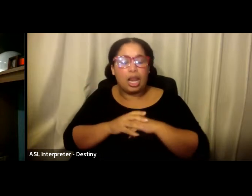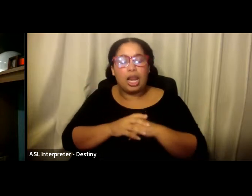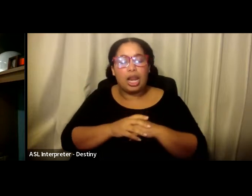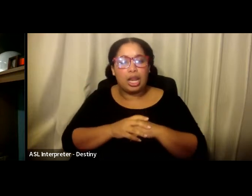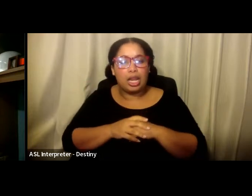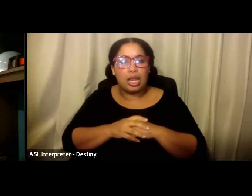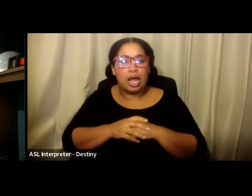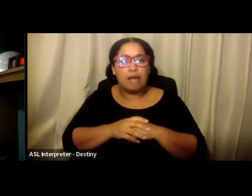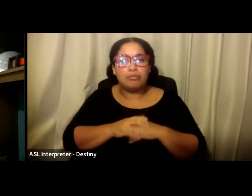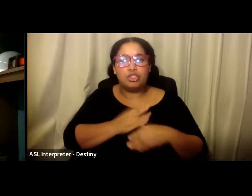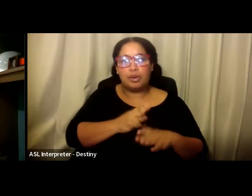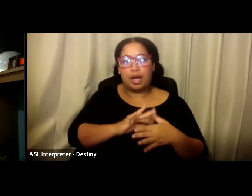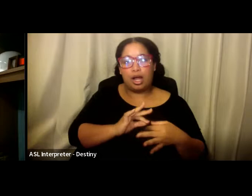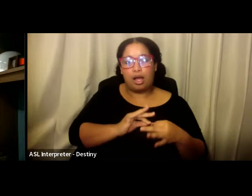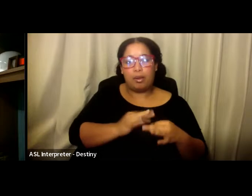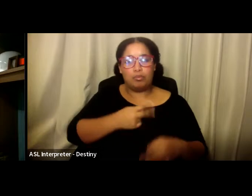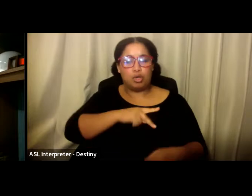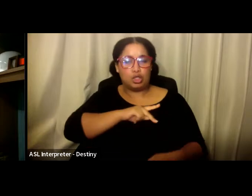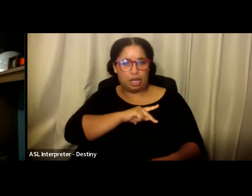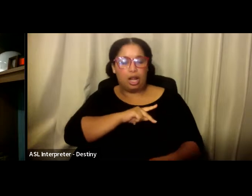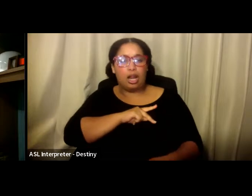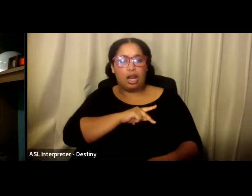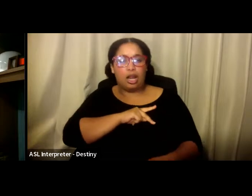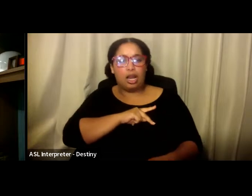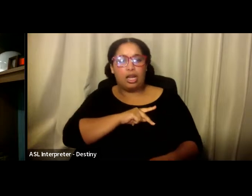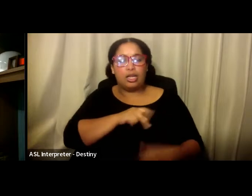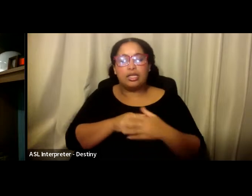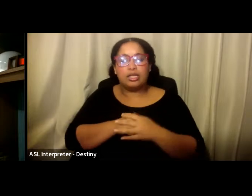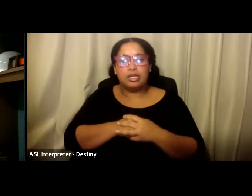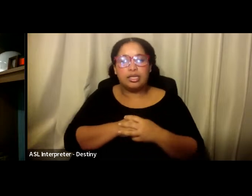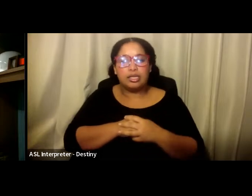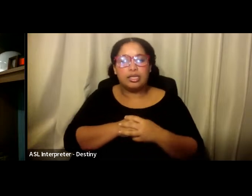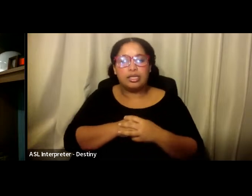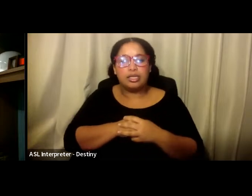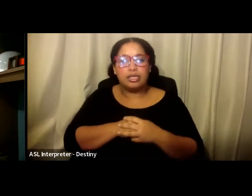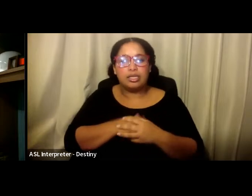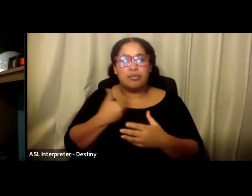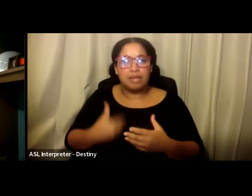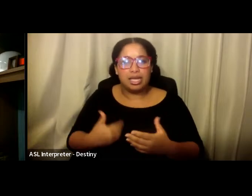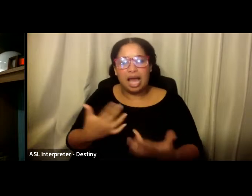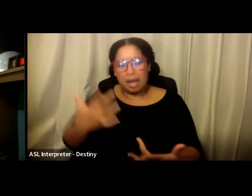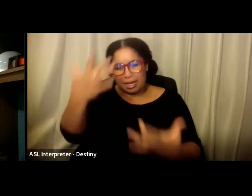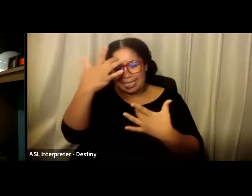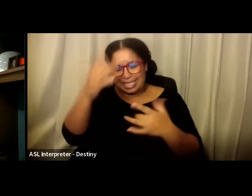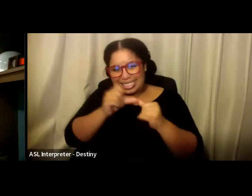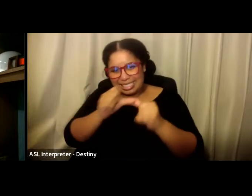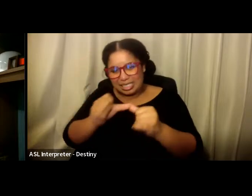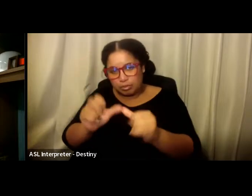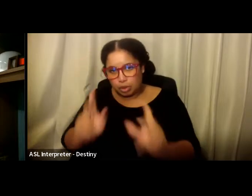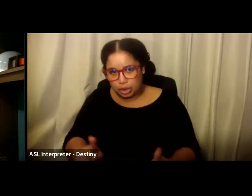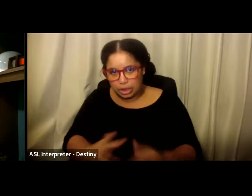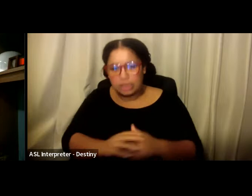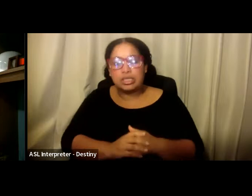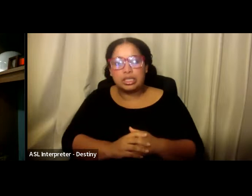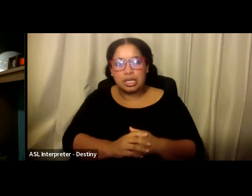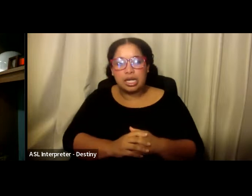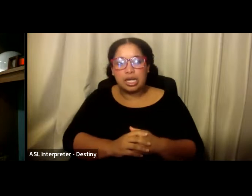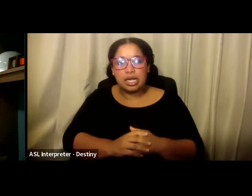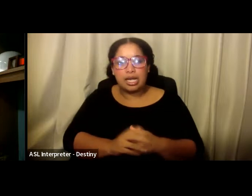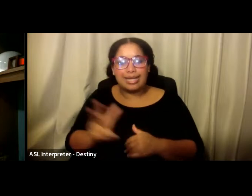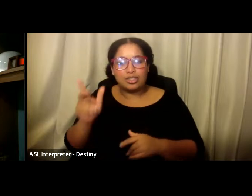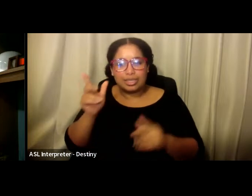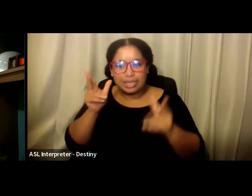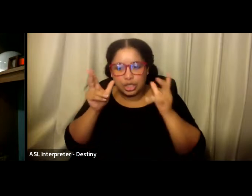sharing a comment on a personal level tonight. I am a chronically ill person, and just sharing, you